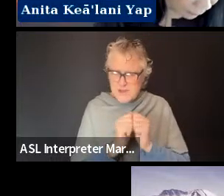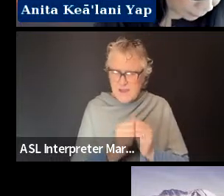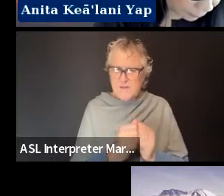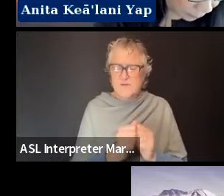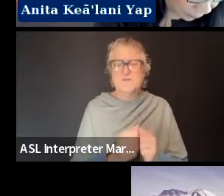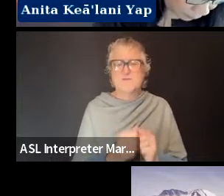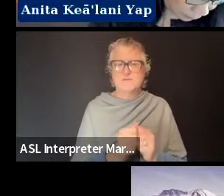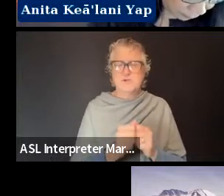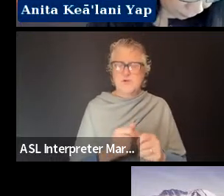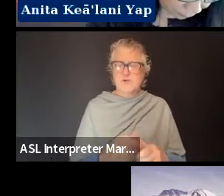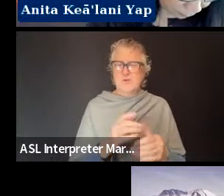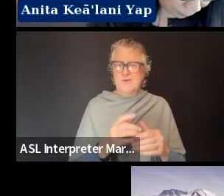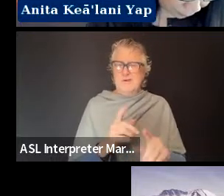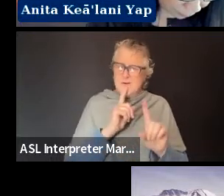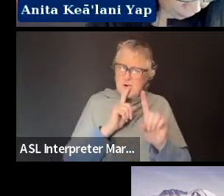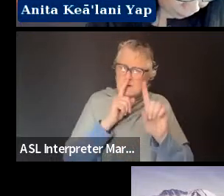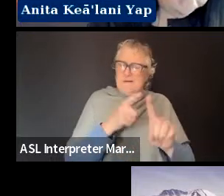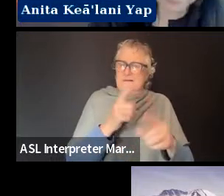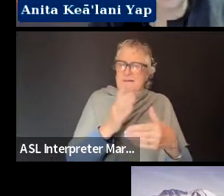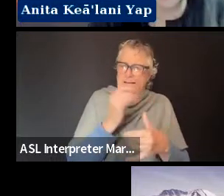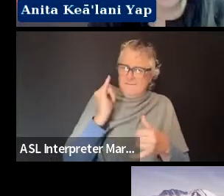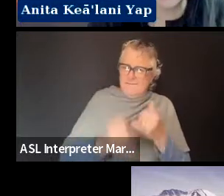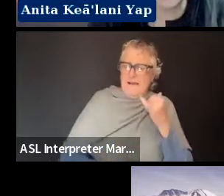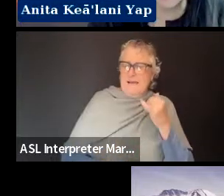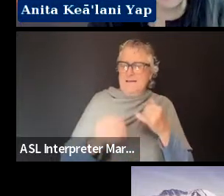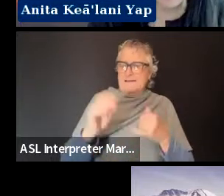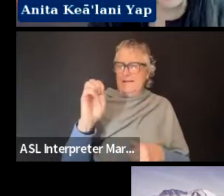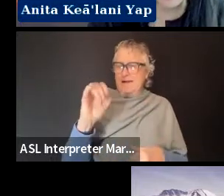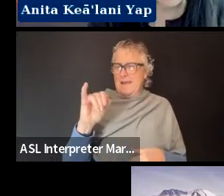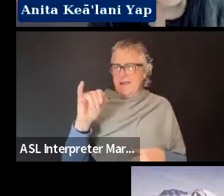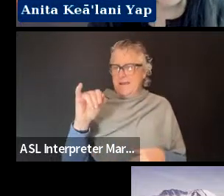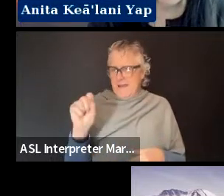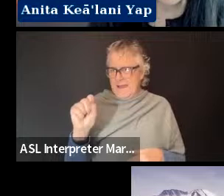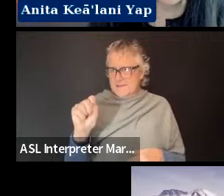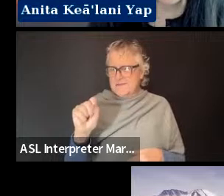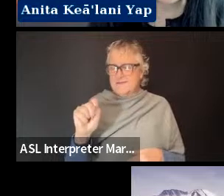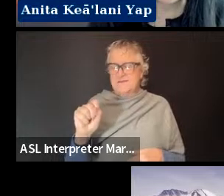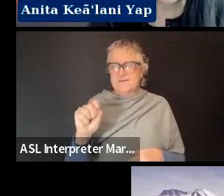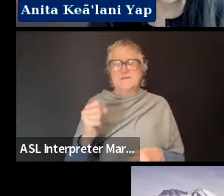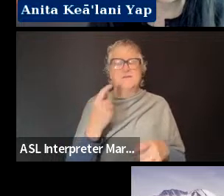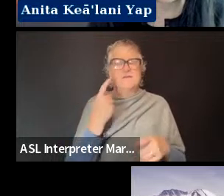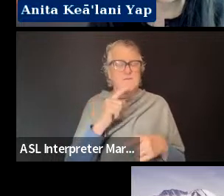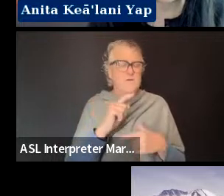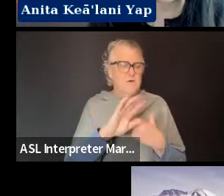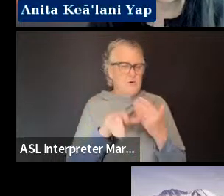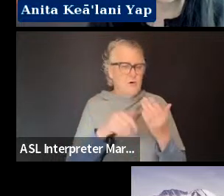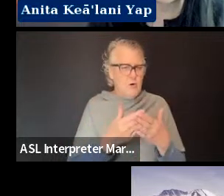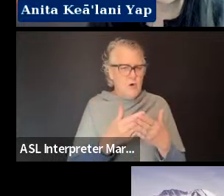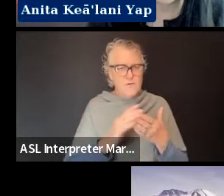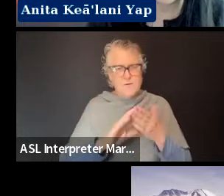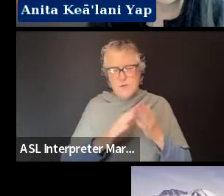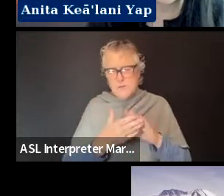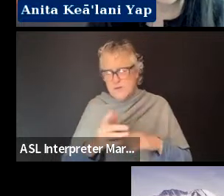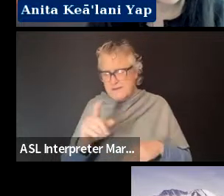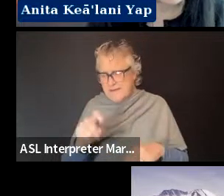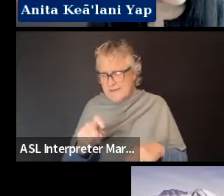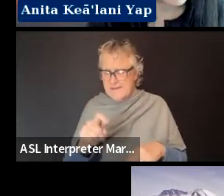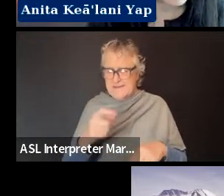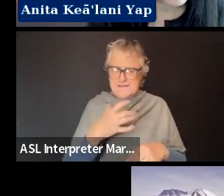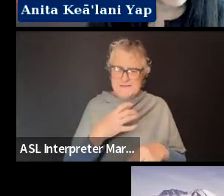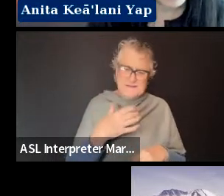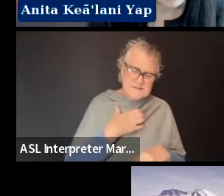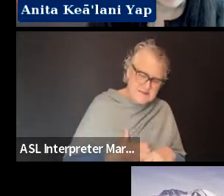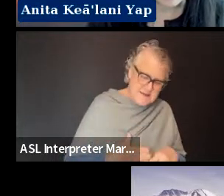the program's needs and for our community's needs and desires. We're anxious to continue listening